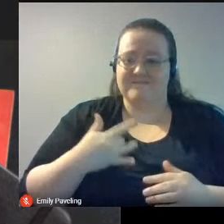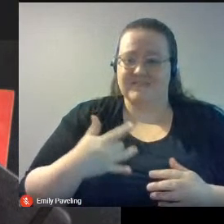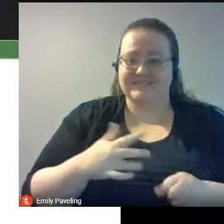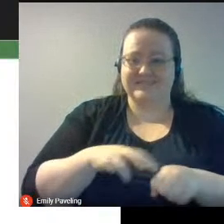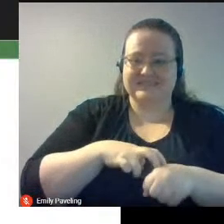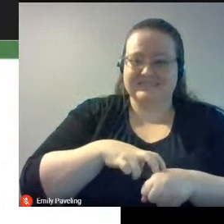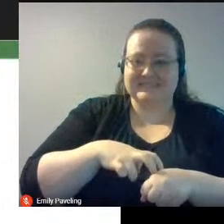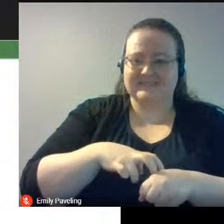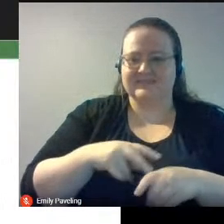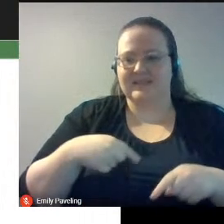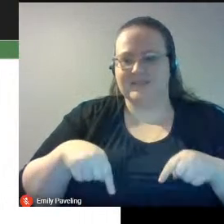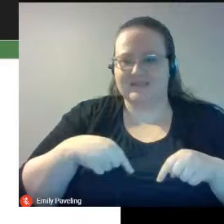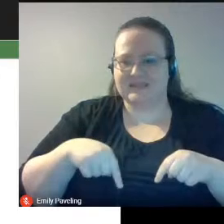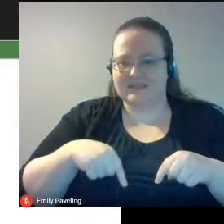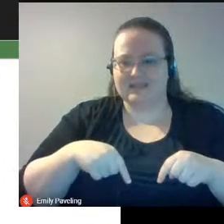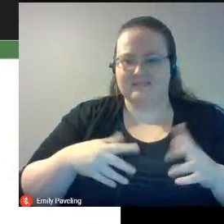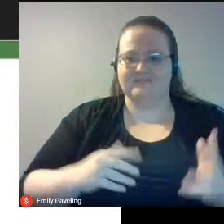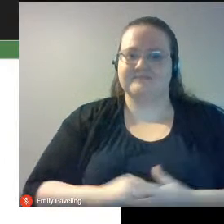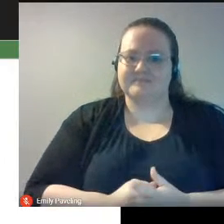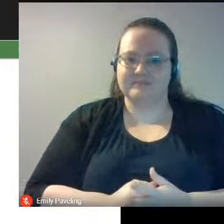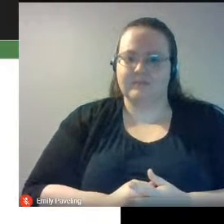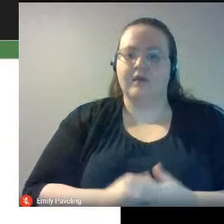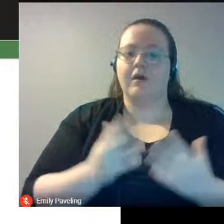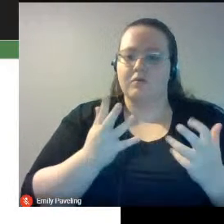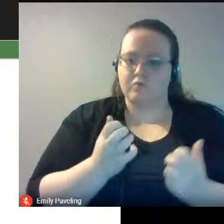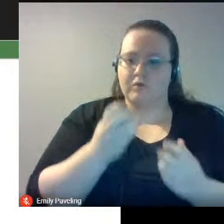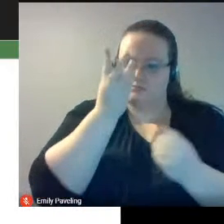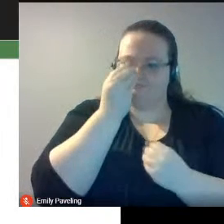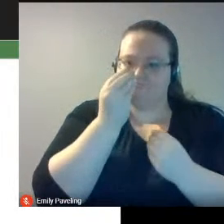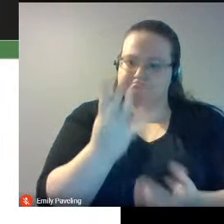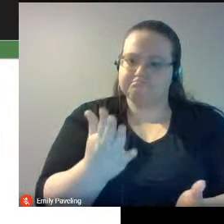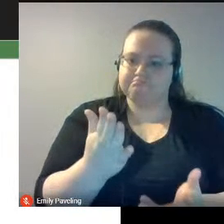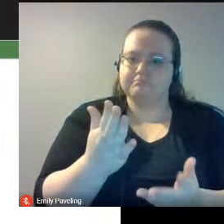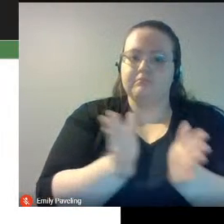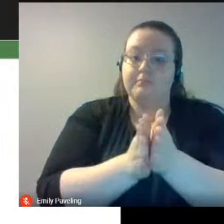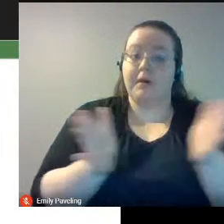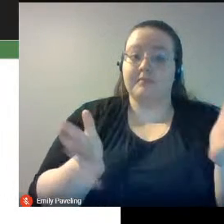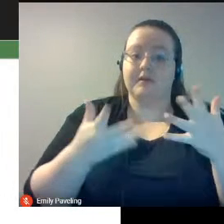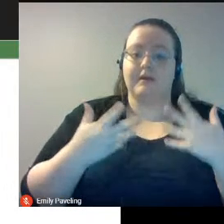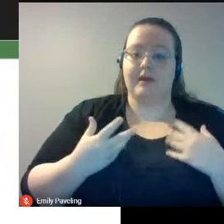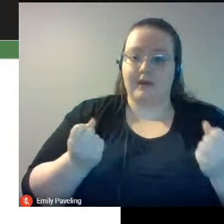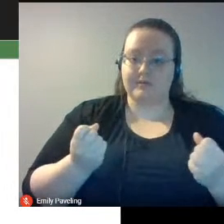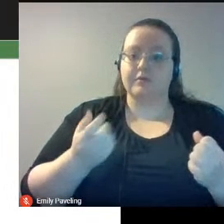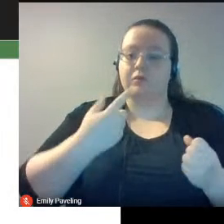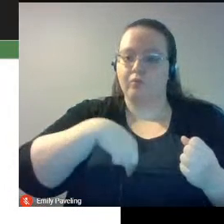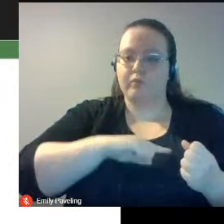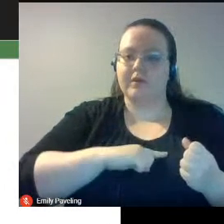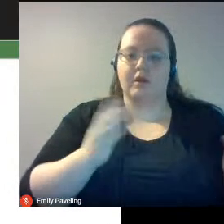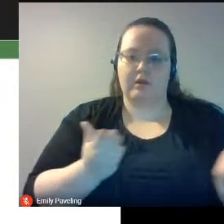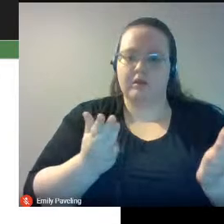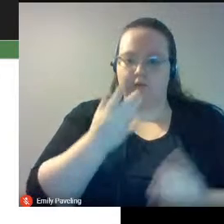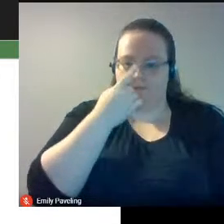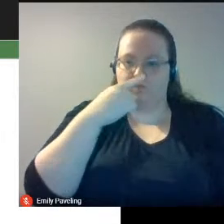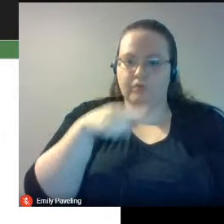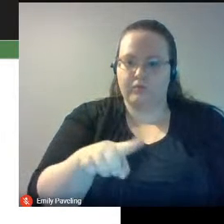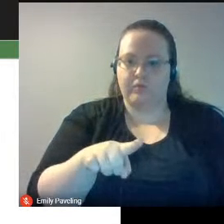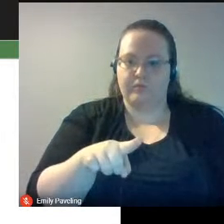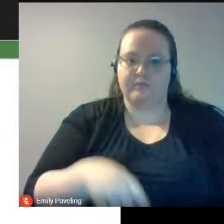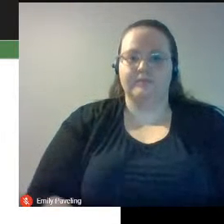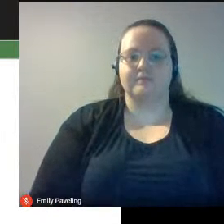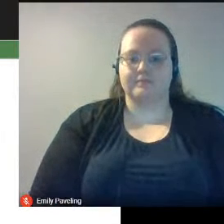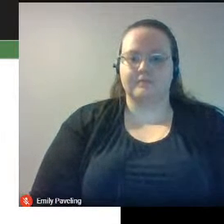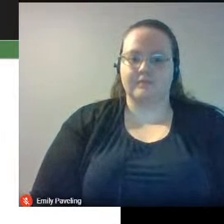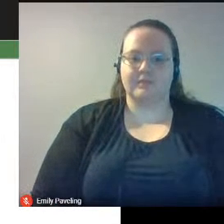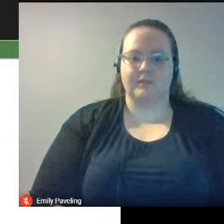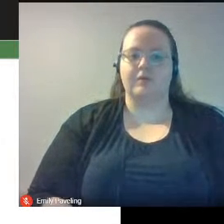Let me say up front that public health is here for you, and we are working together with Halton Catholic District School Board